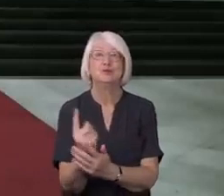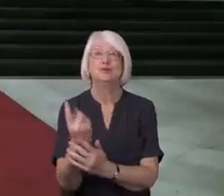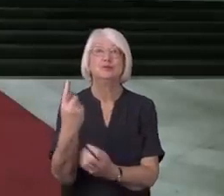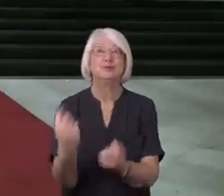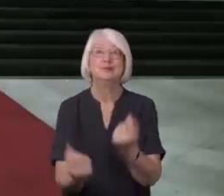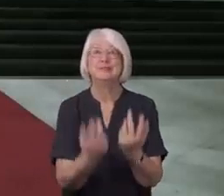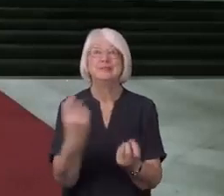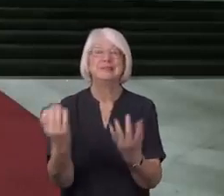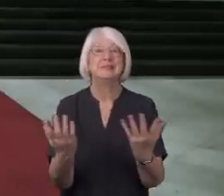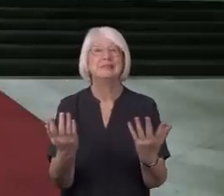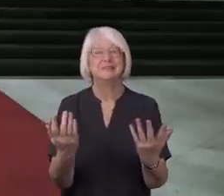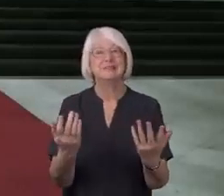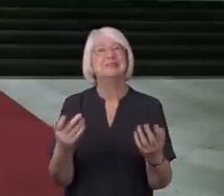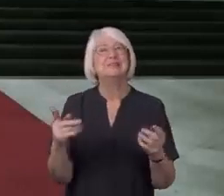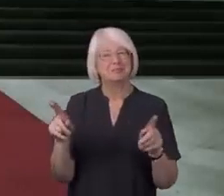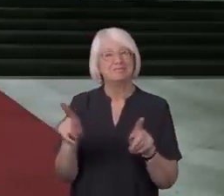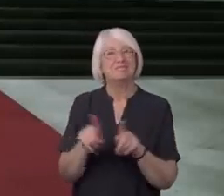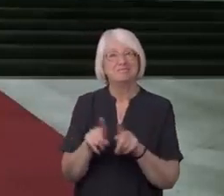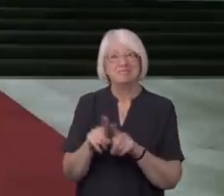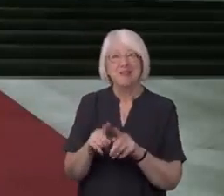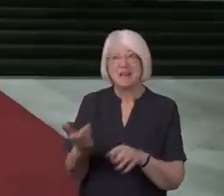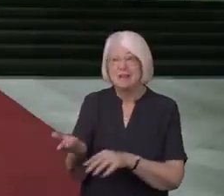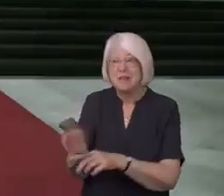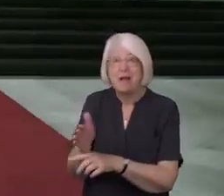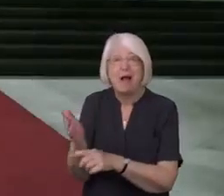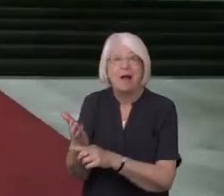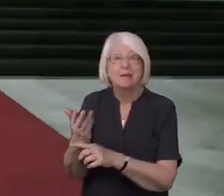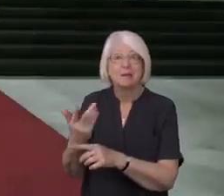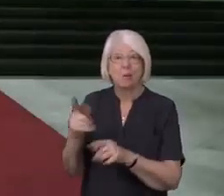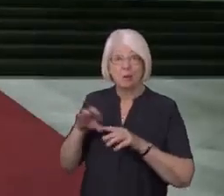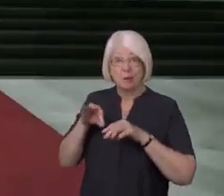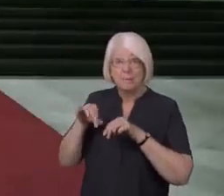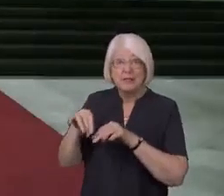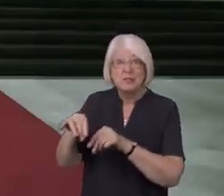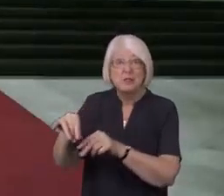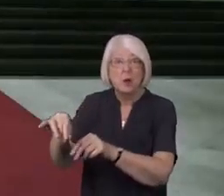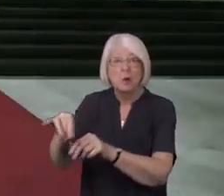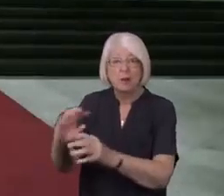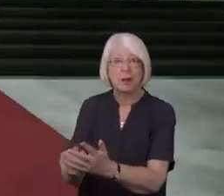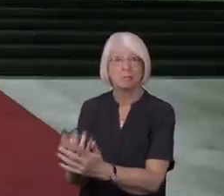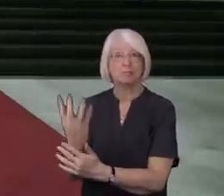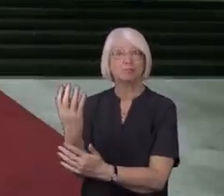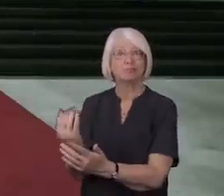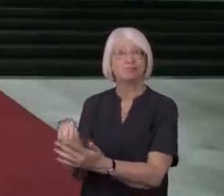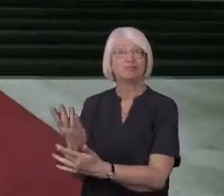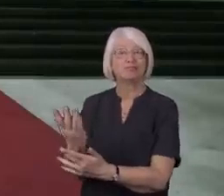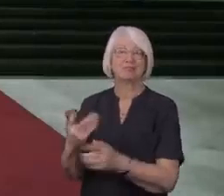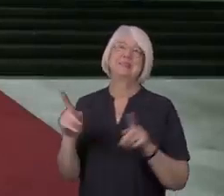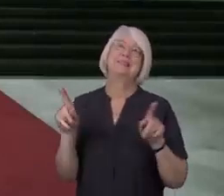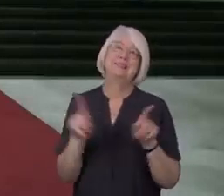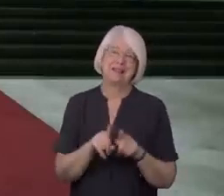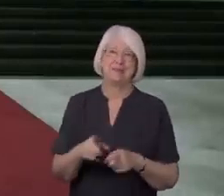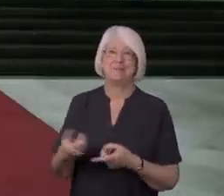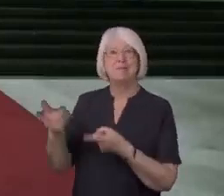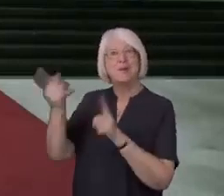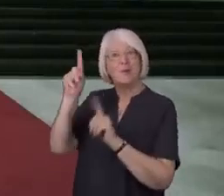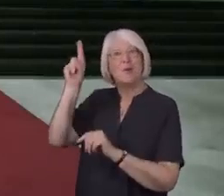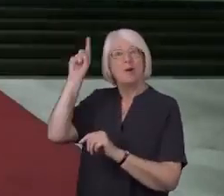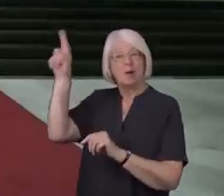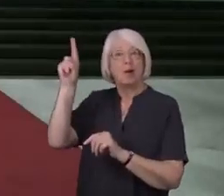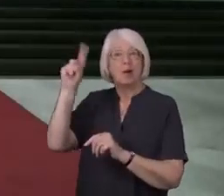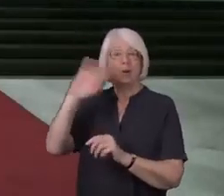causes what is sown in it to spring up, so the Lord God will